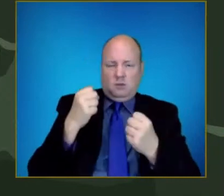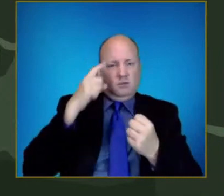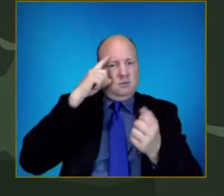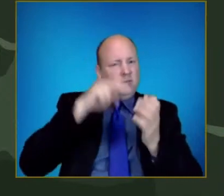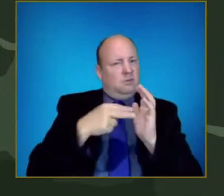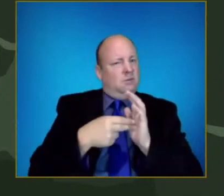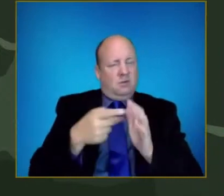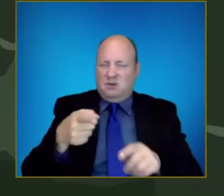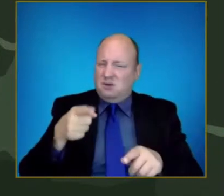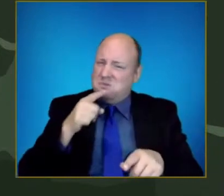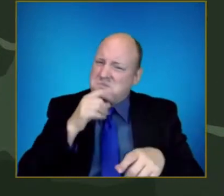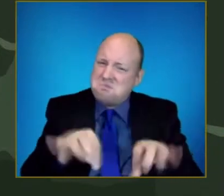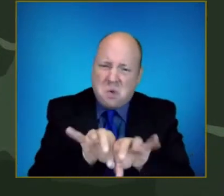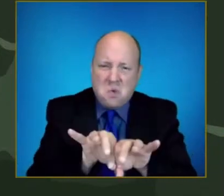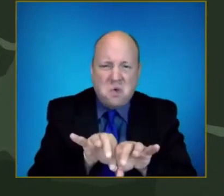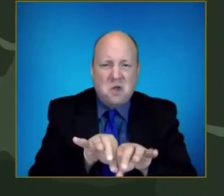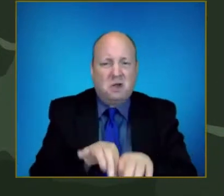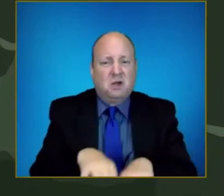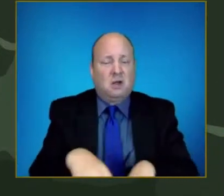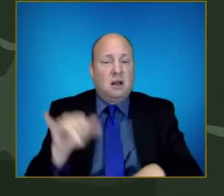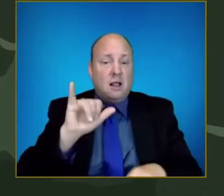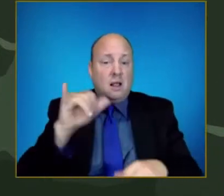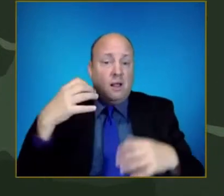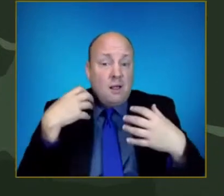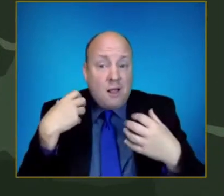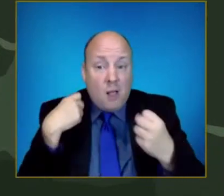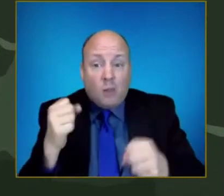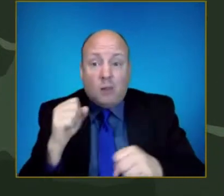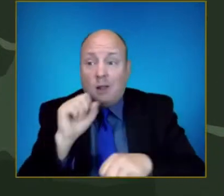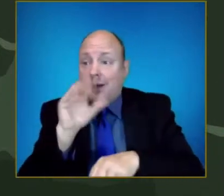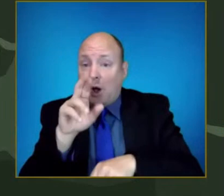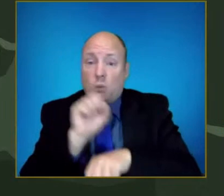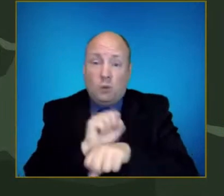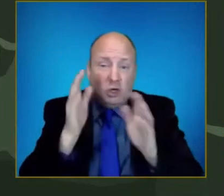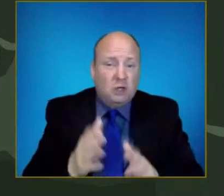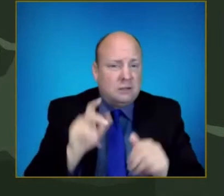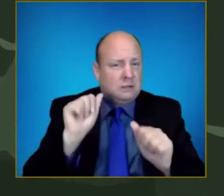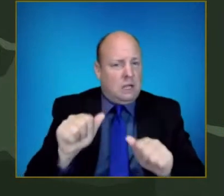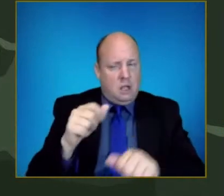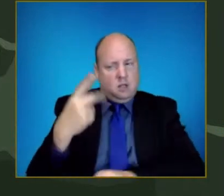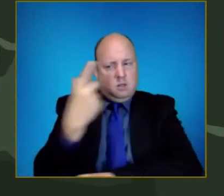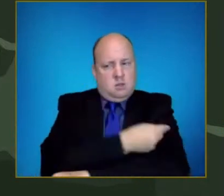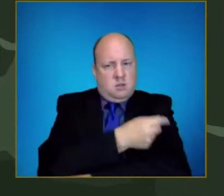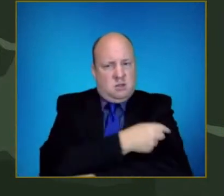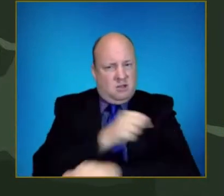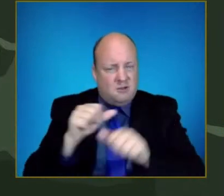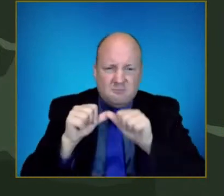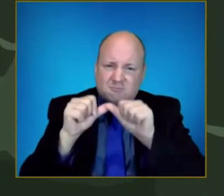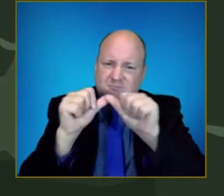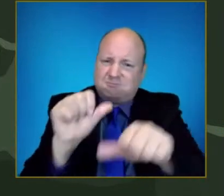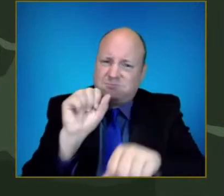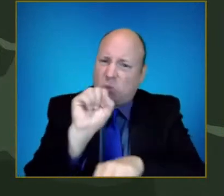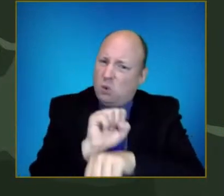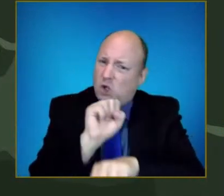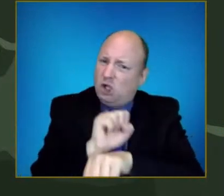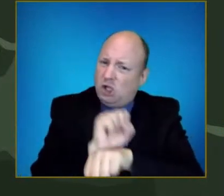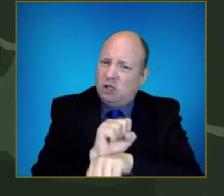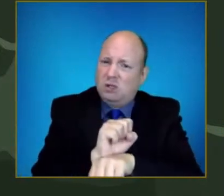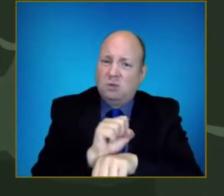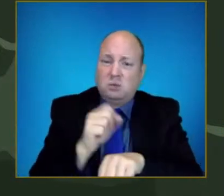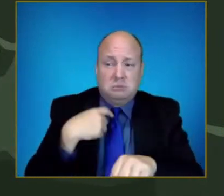vaccinated workforce that can continue to work through our COVID surges, like the one we're likely to see again from the Pendleton